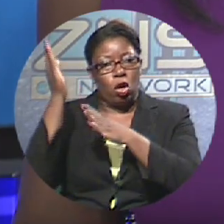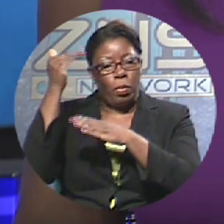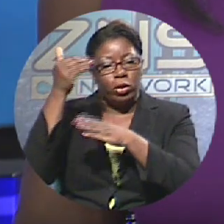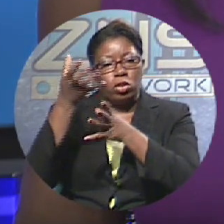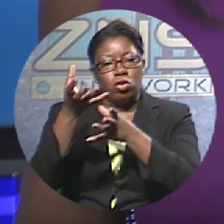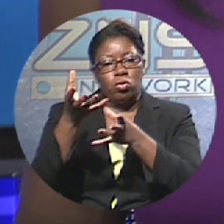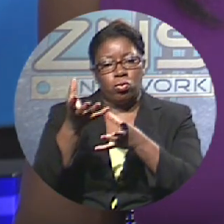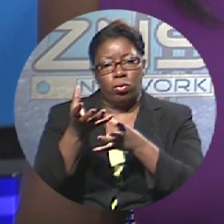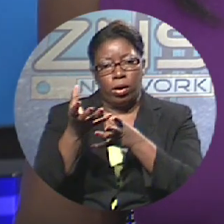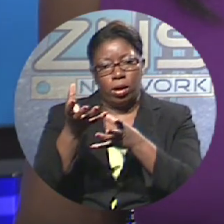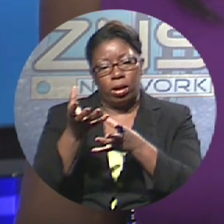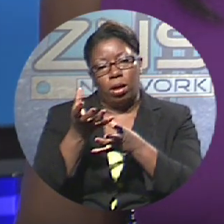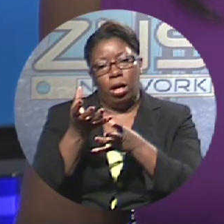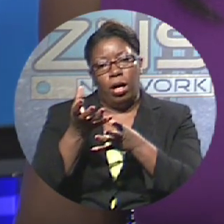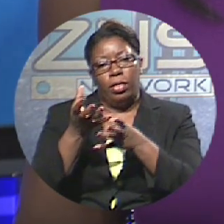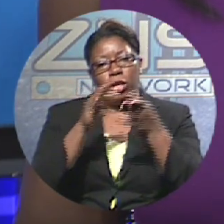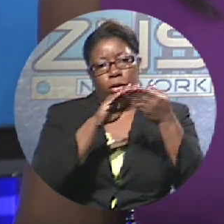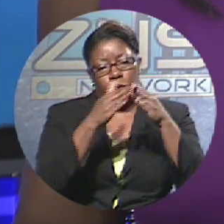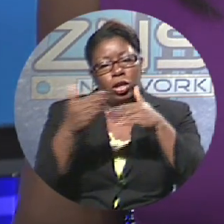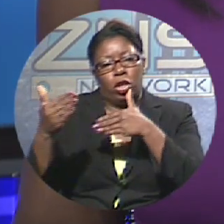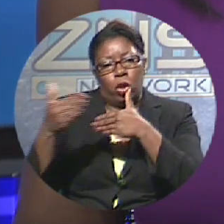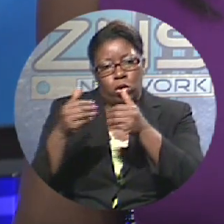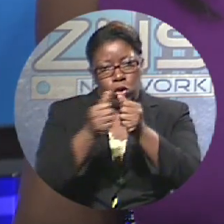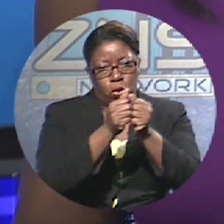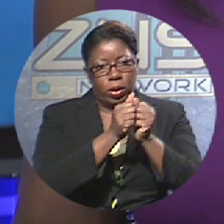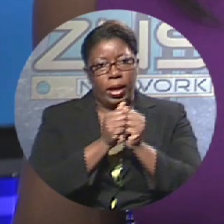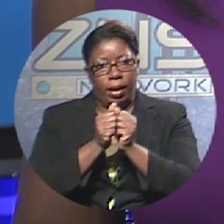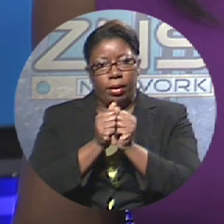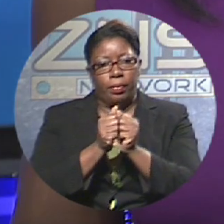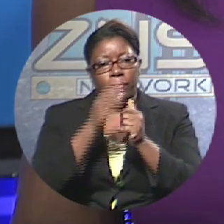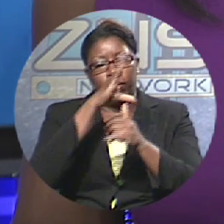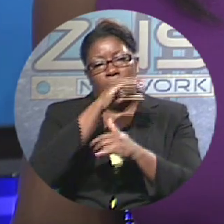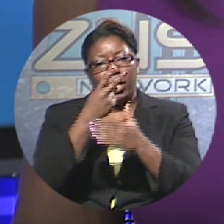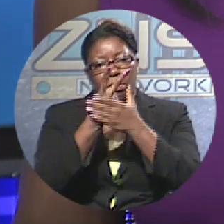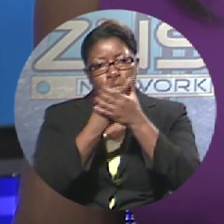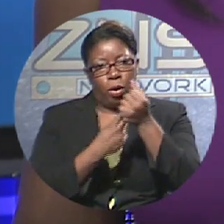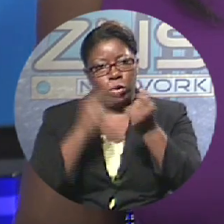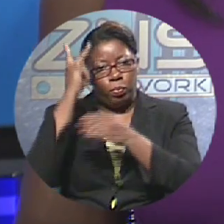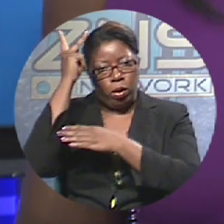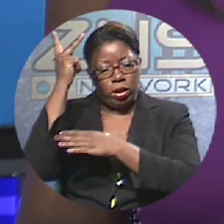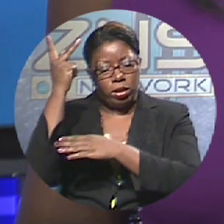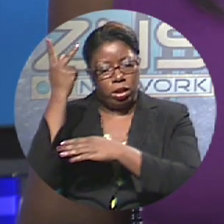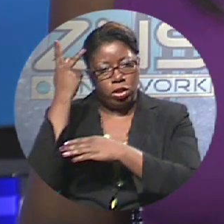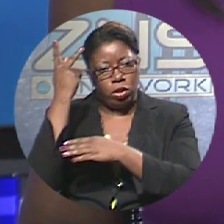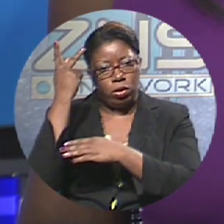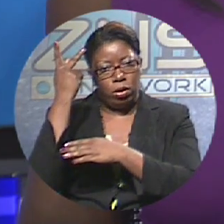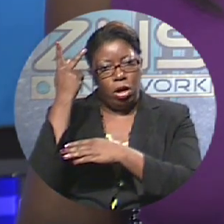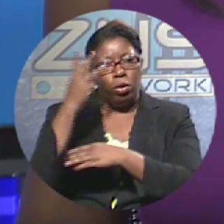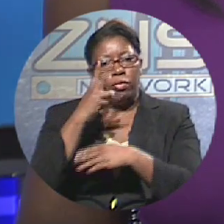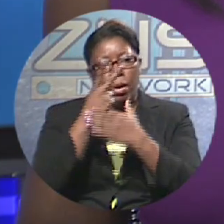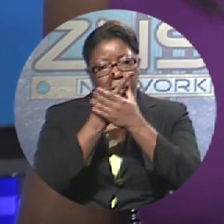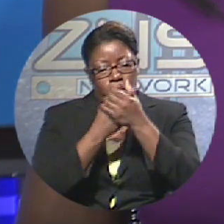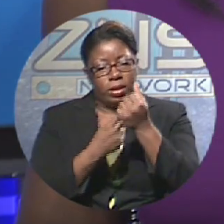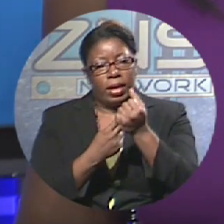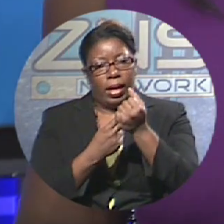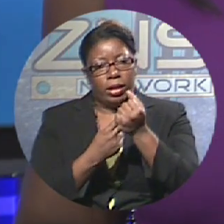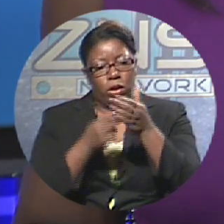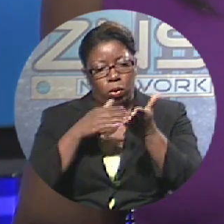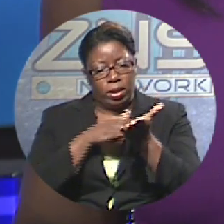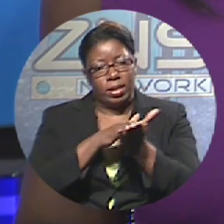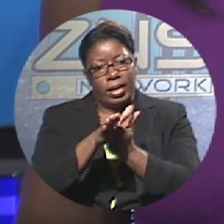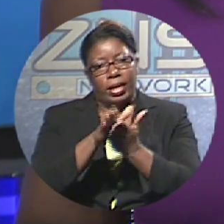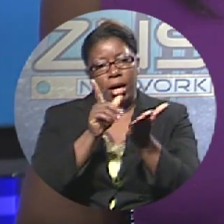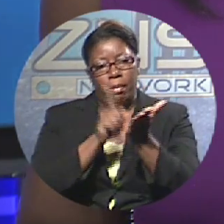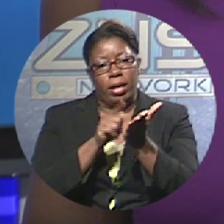community closer, and with the participation of politicians from both sides of the House participating, they hope to send a message of unity.